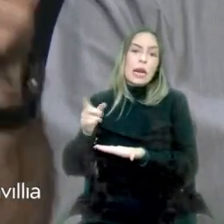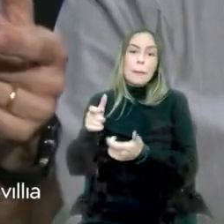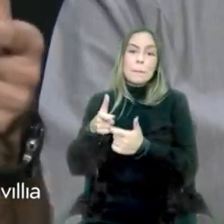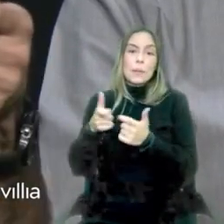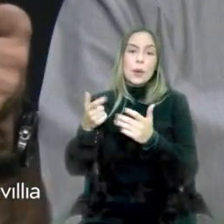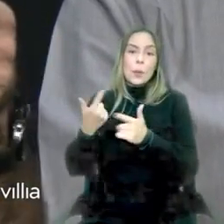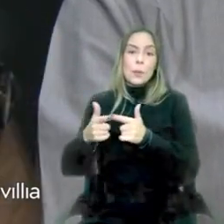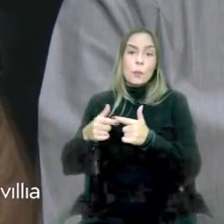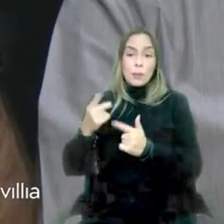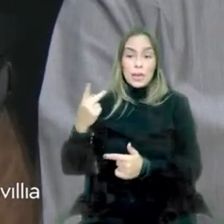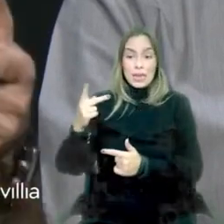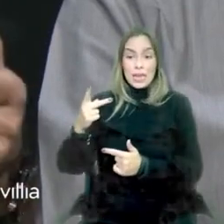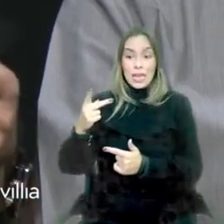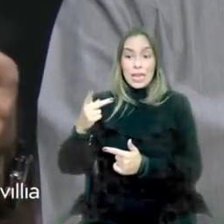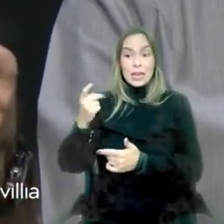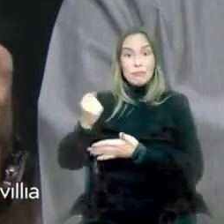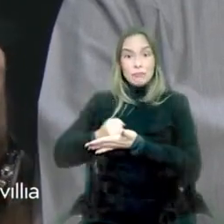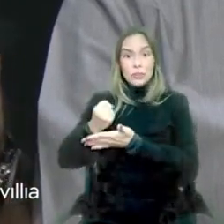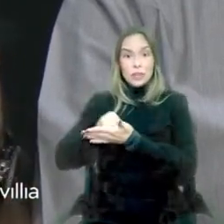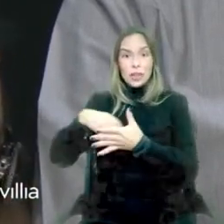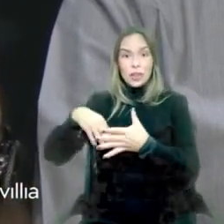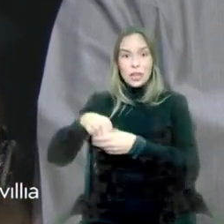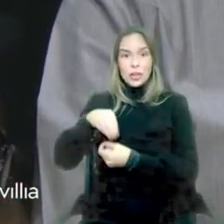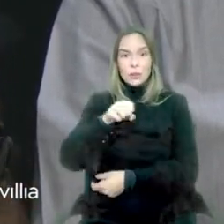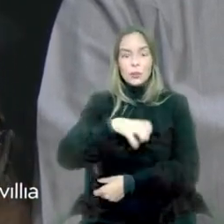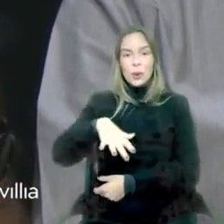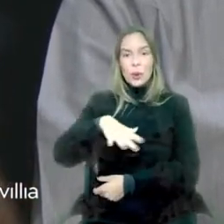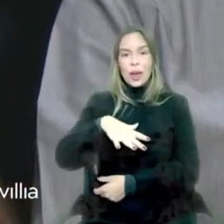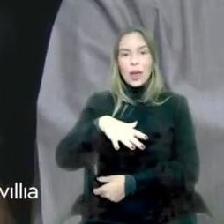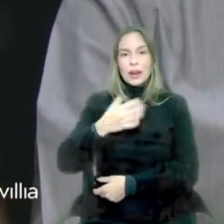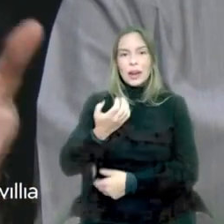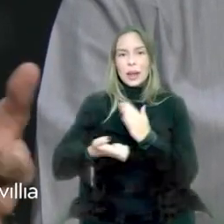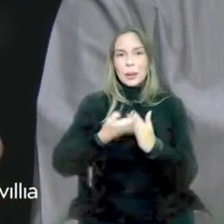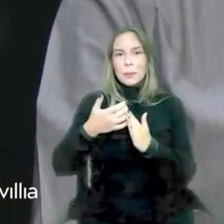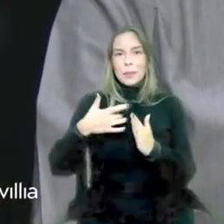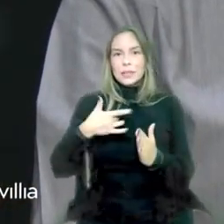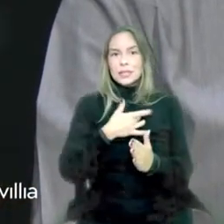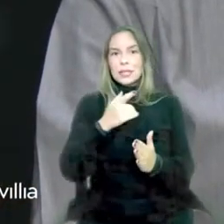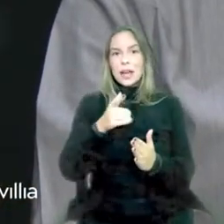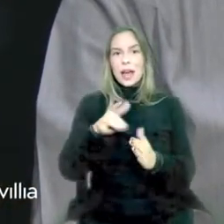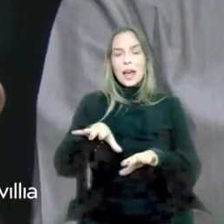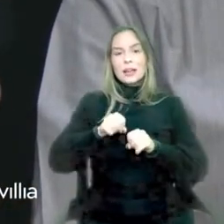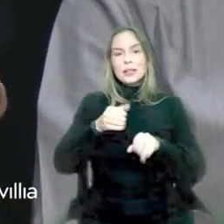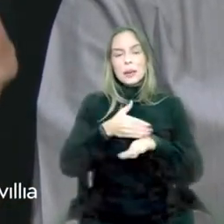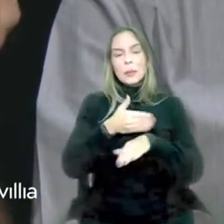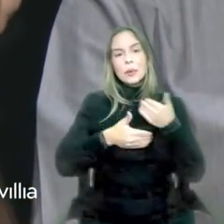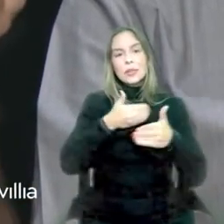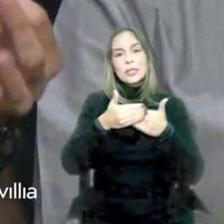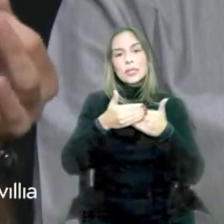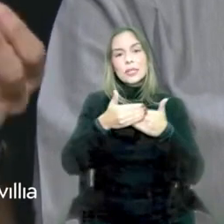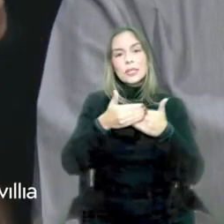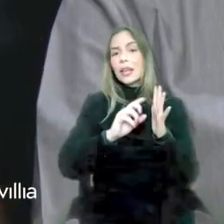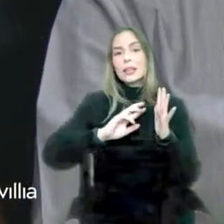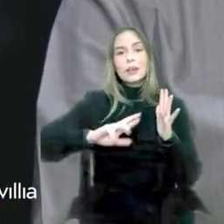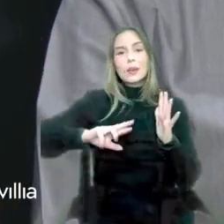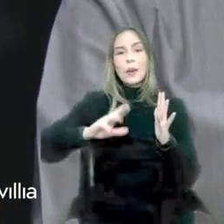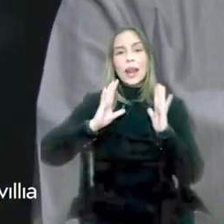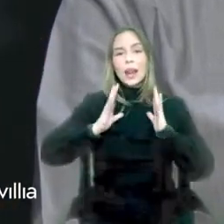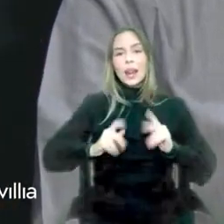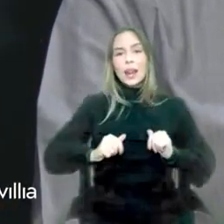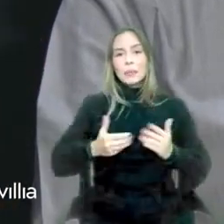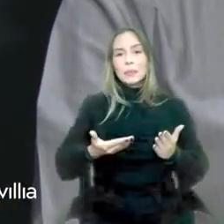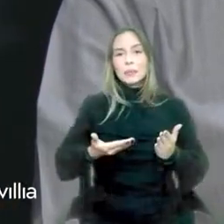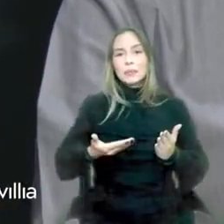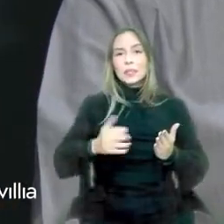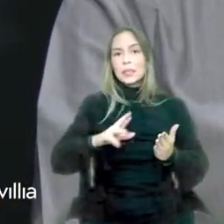helping companies implement AI transformation processes is that the data is not cleaned. It's not cleaned up. It's not good. It's not proper. It's